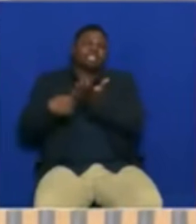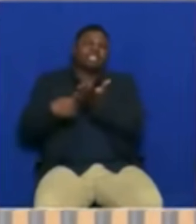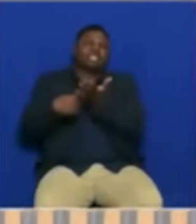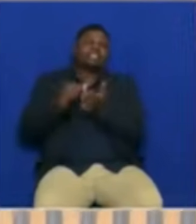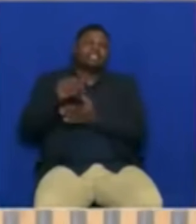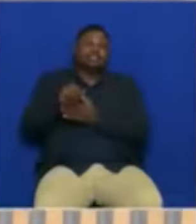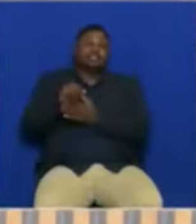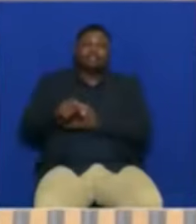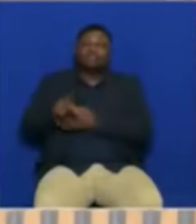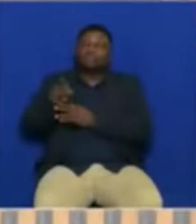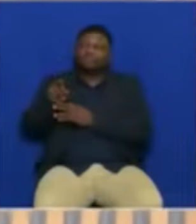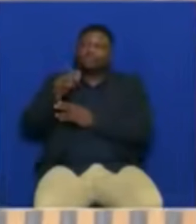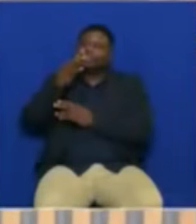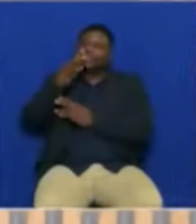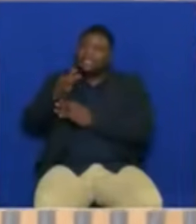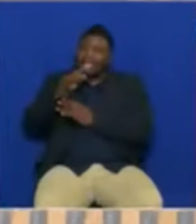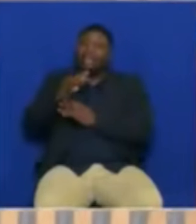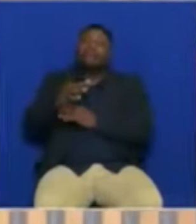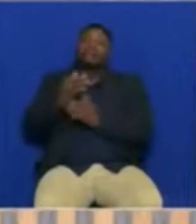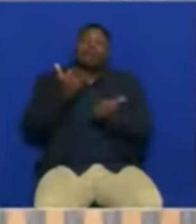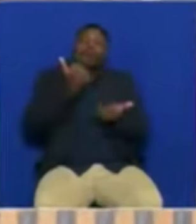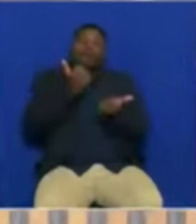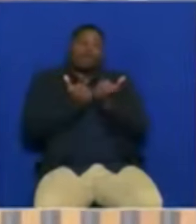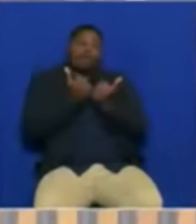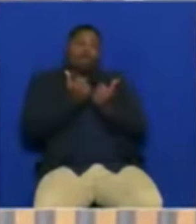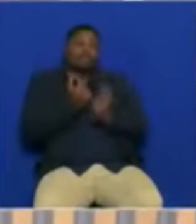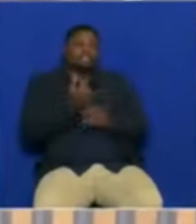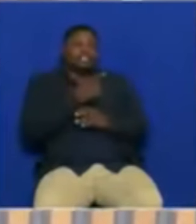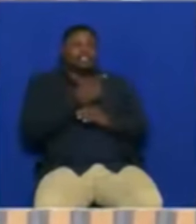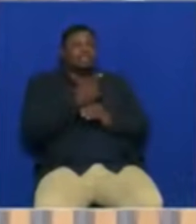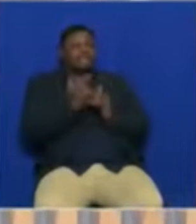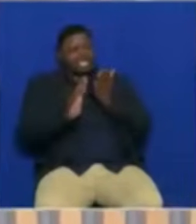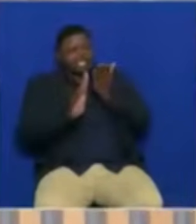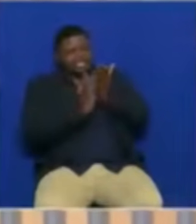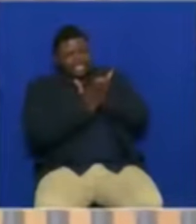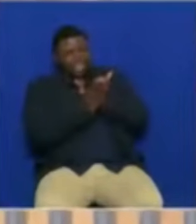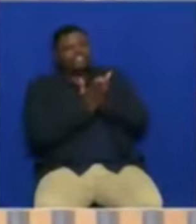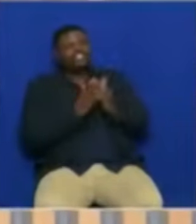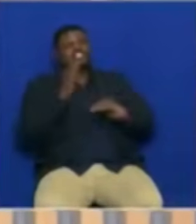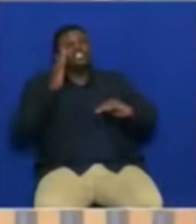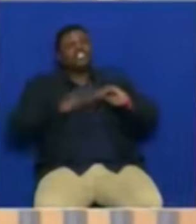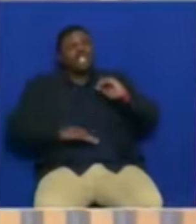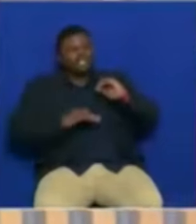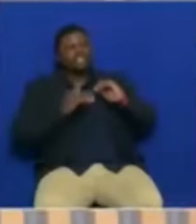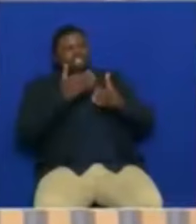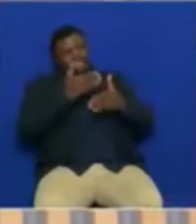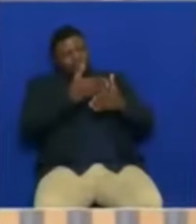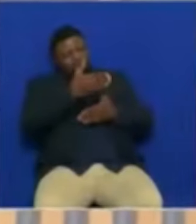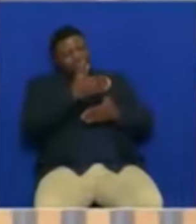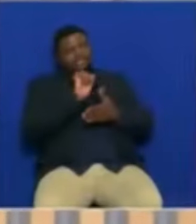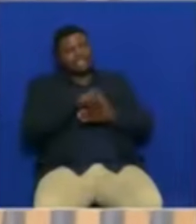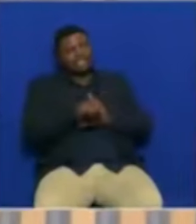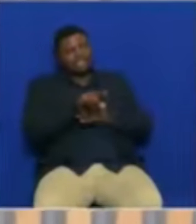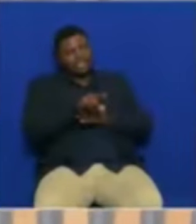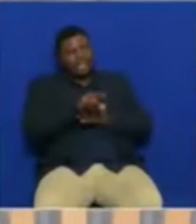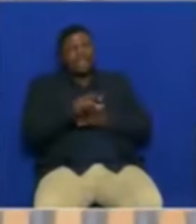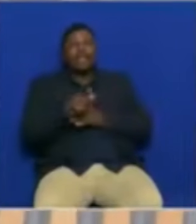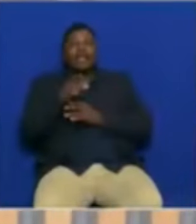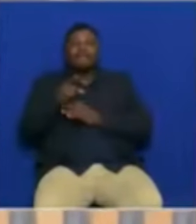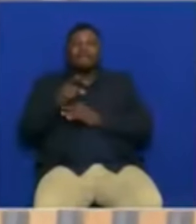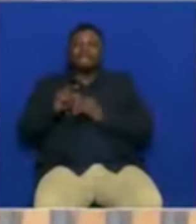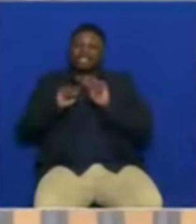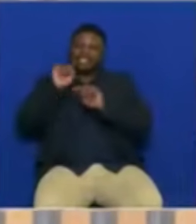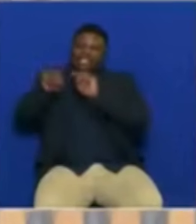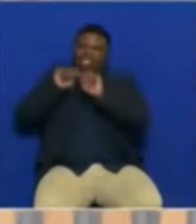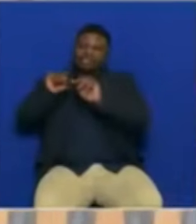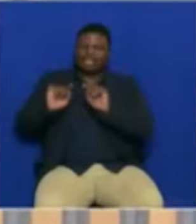draft charge sheet outlines the acts committed by each of the 7 suspects in a very